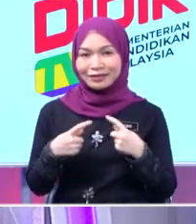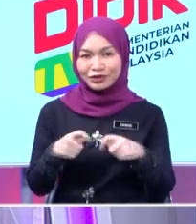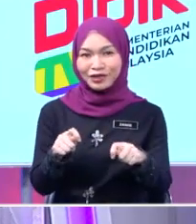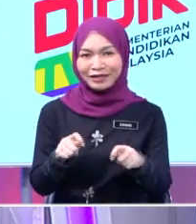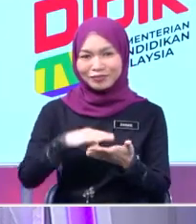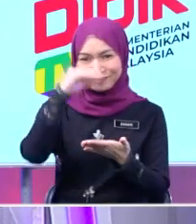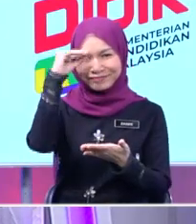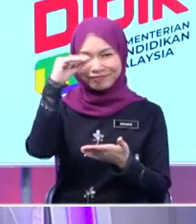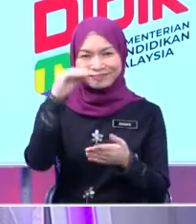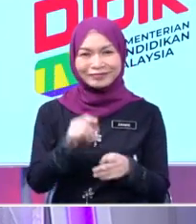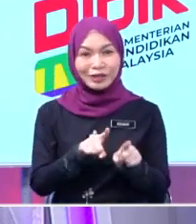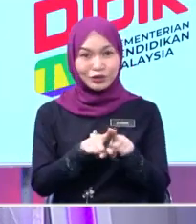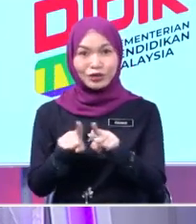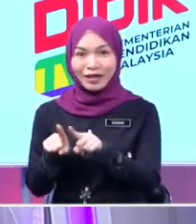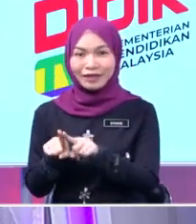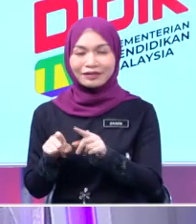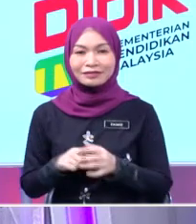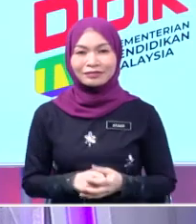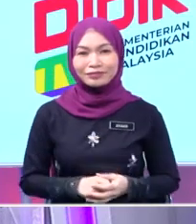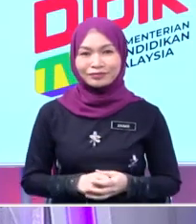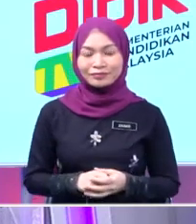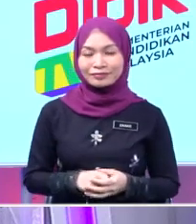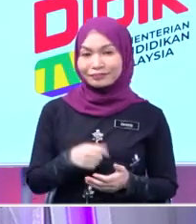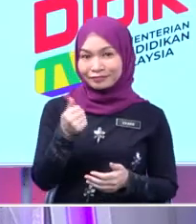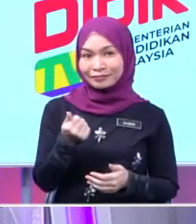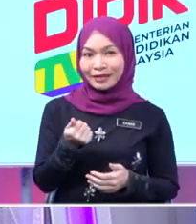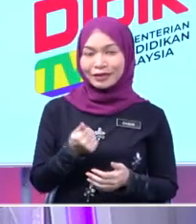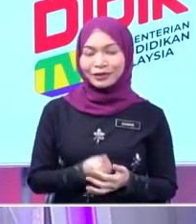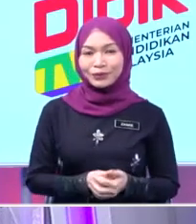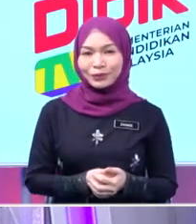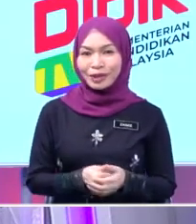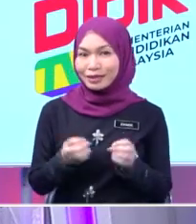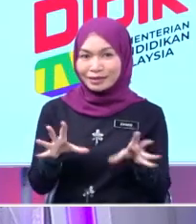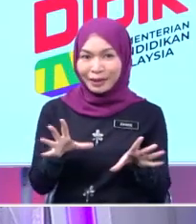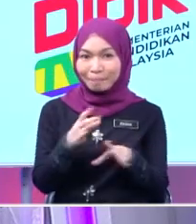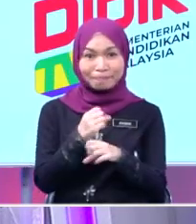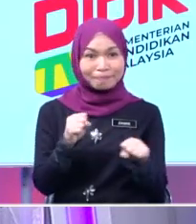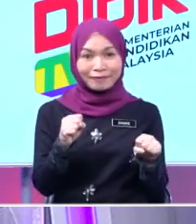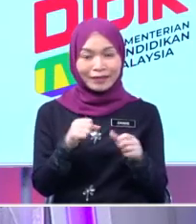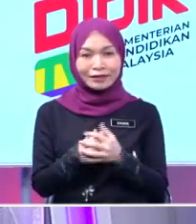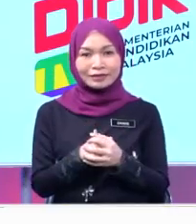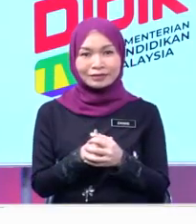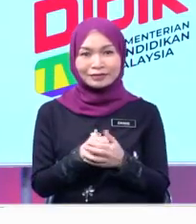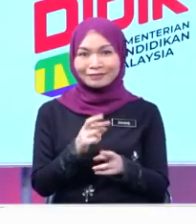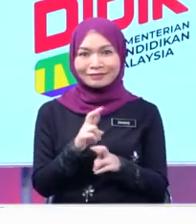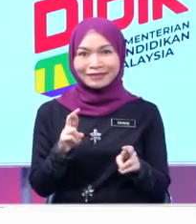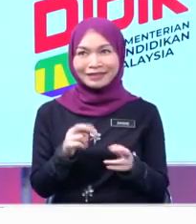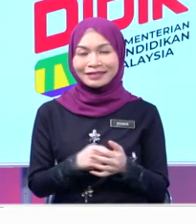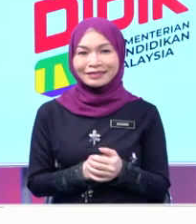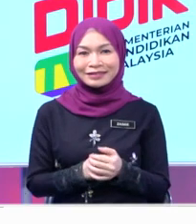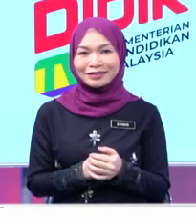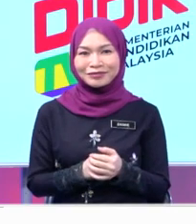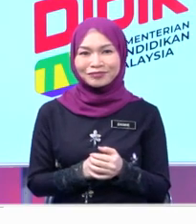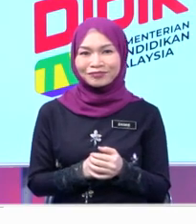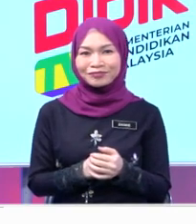together. Okay, yes. And for those of you who are already done on Google Meets or even watching at home, yeah, feel free to give me a thumbs up or raise